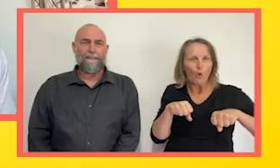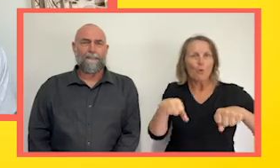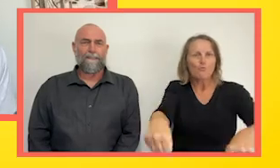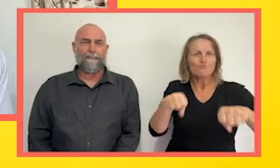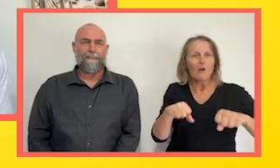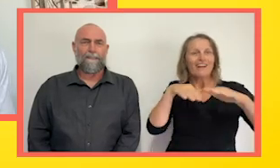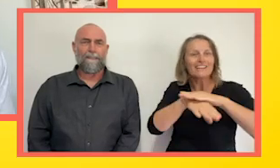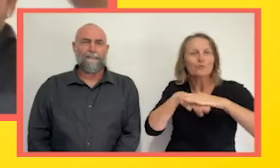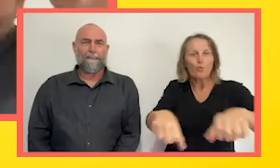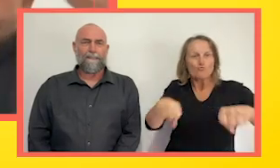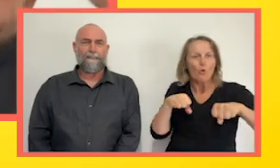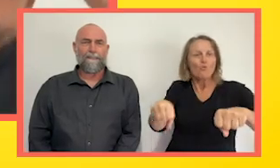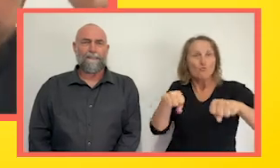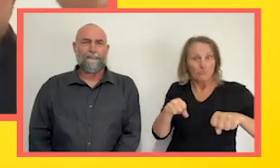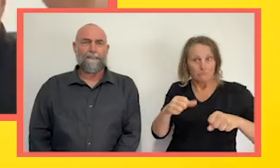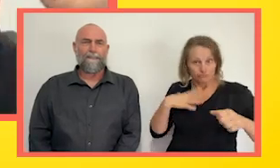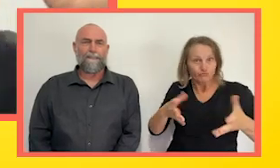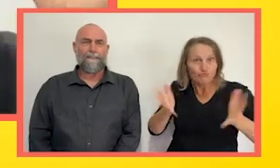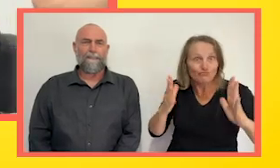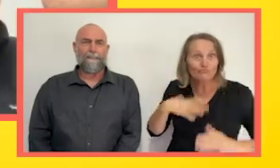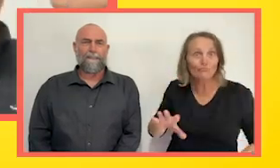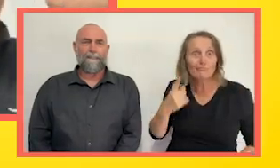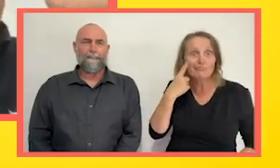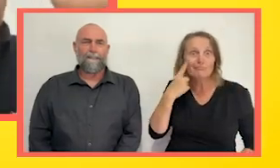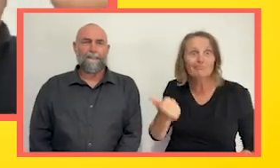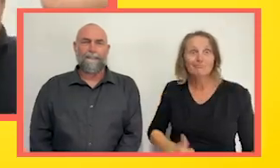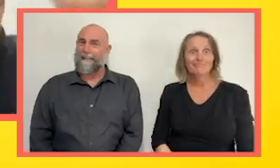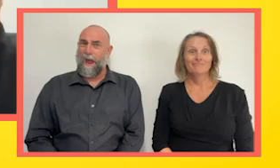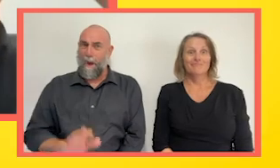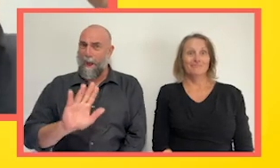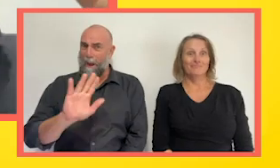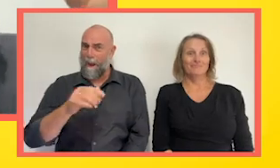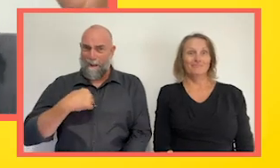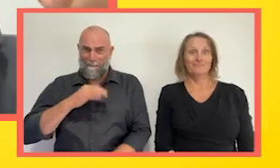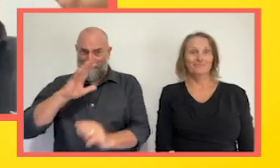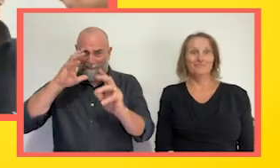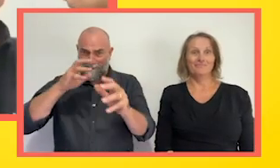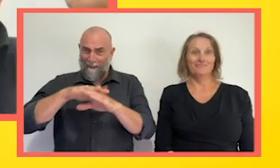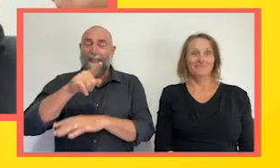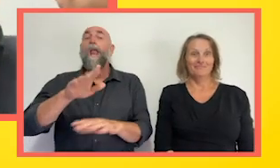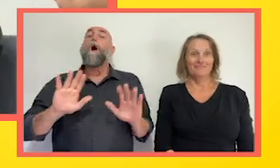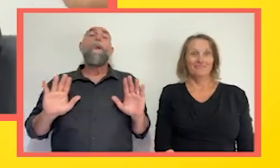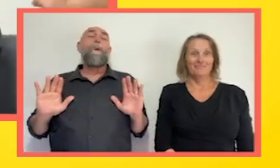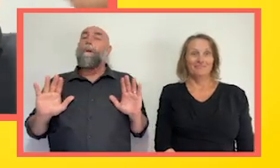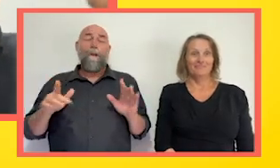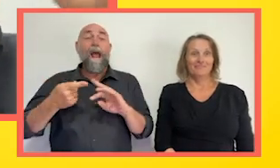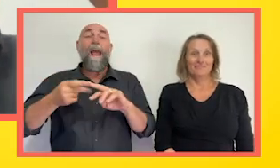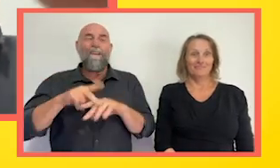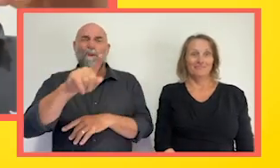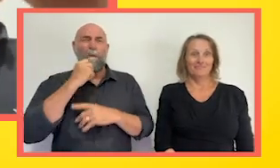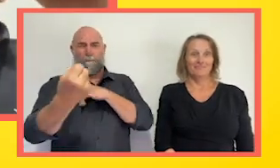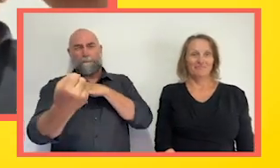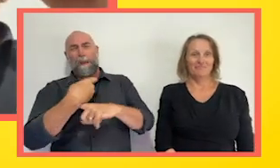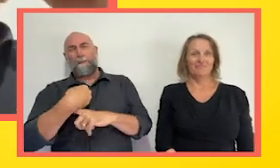faster rower. What do you reckon? No, Riley, I have no interest in that. You would smash